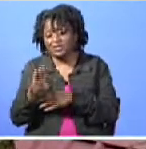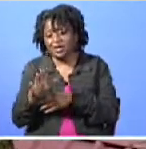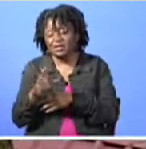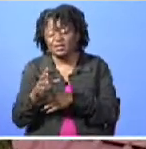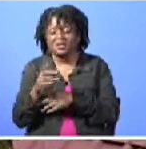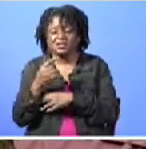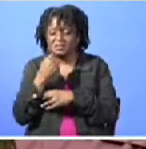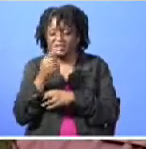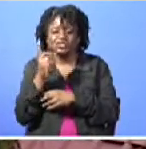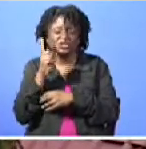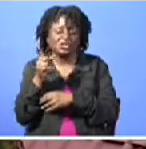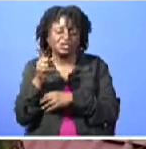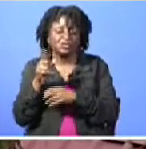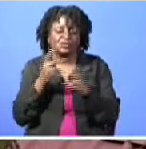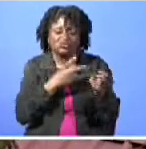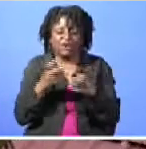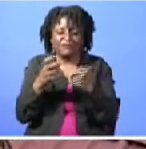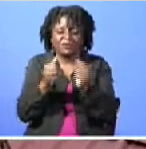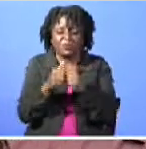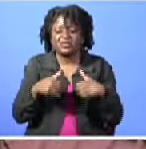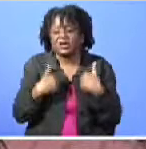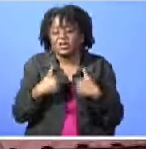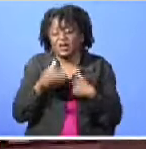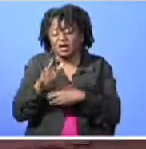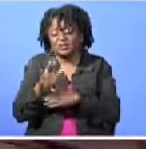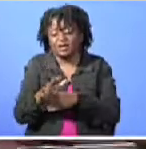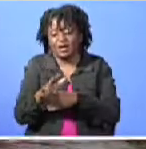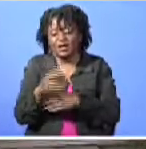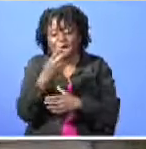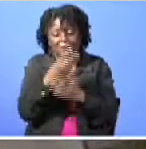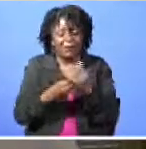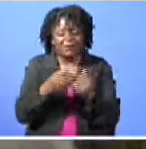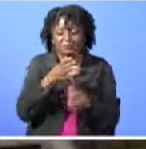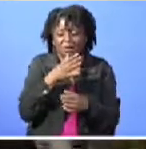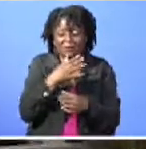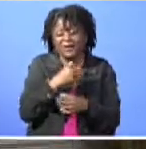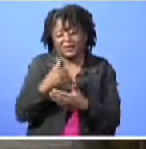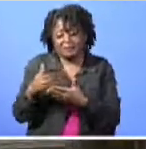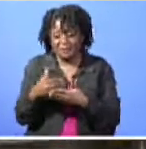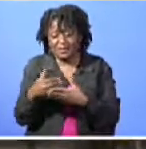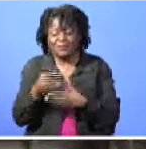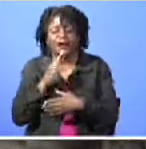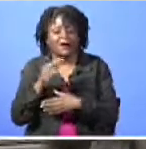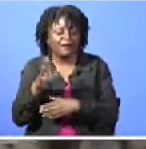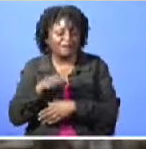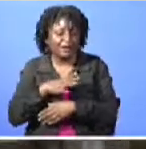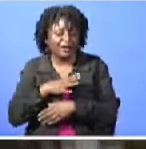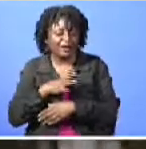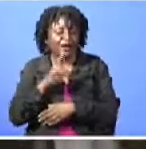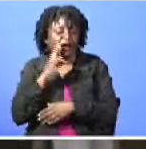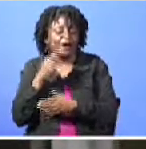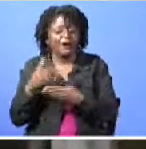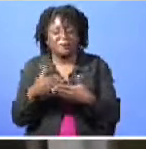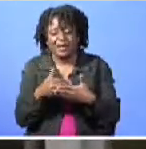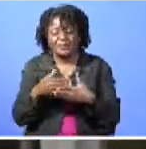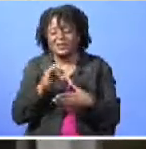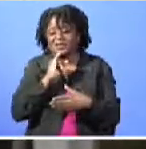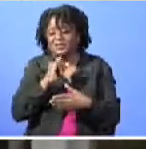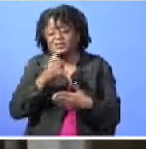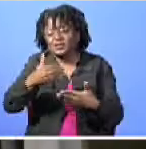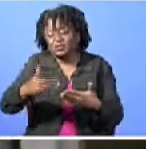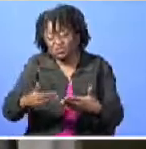making the situation less than ideal. The lady indicating that both mom and baby are fine. Her baby is a newborn.